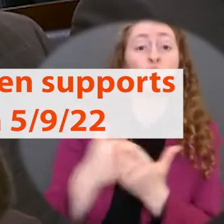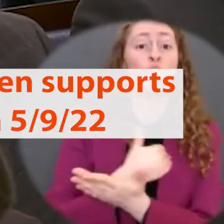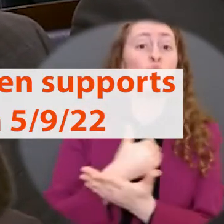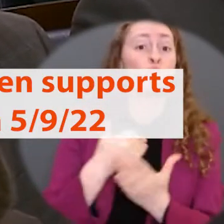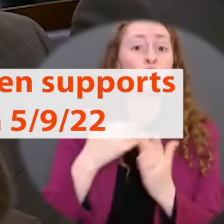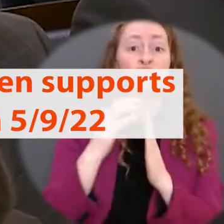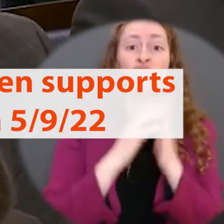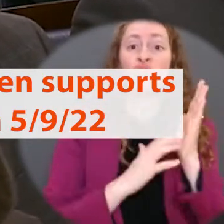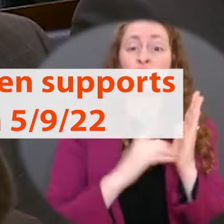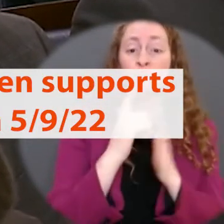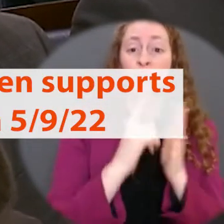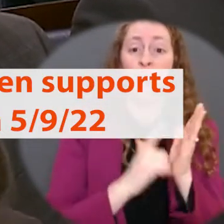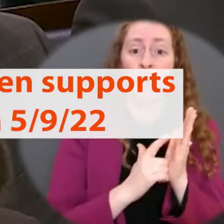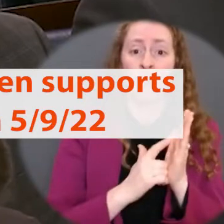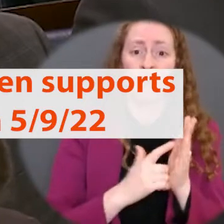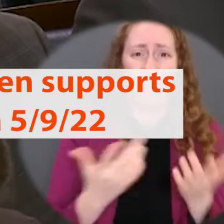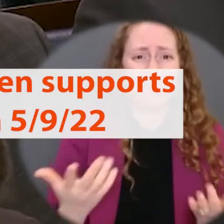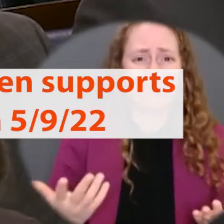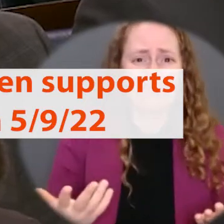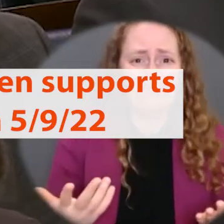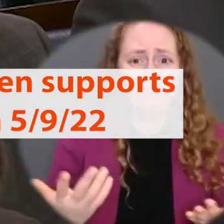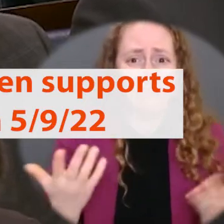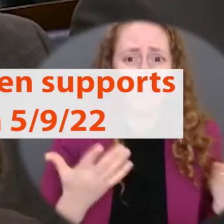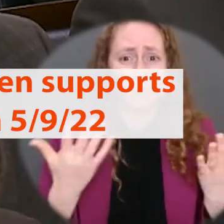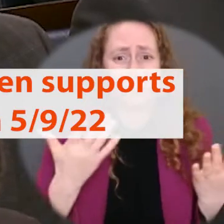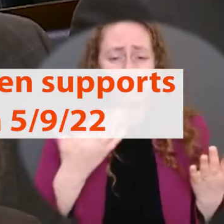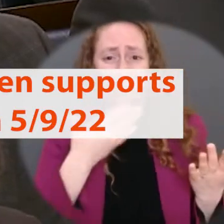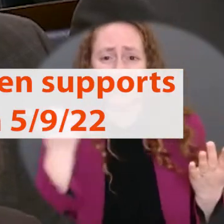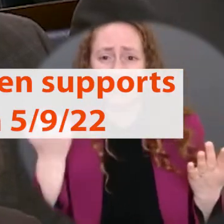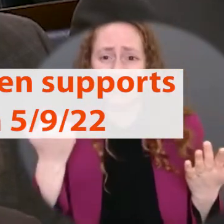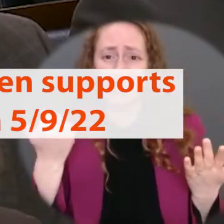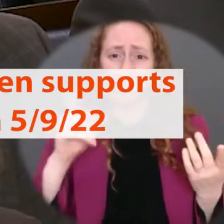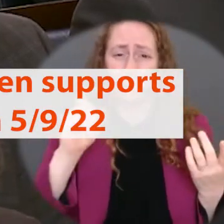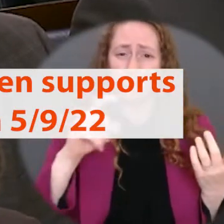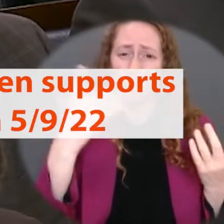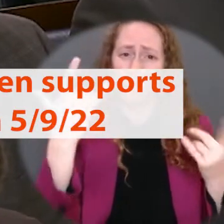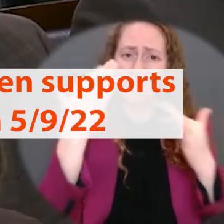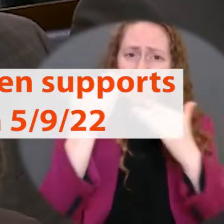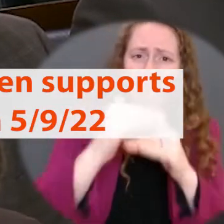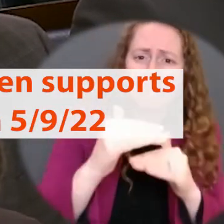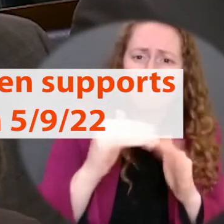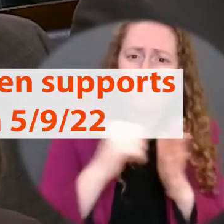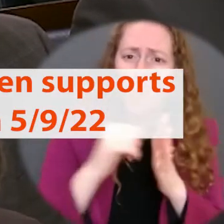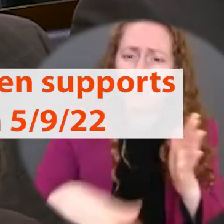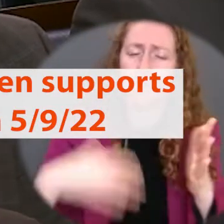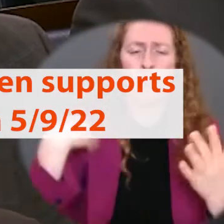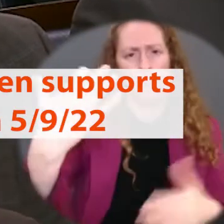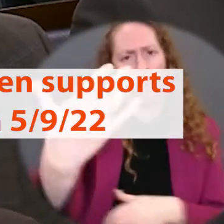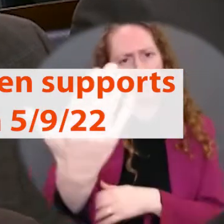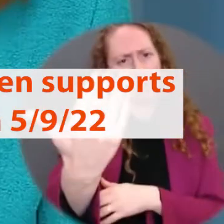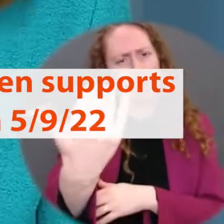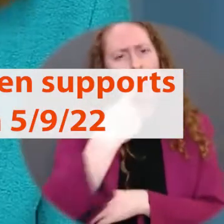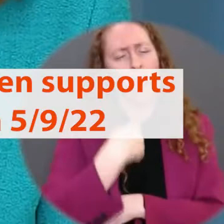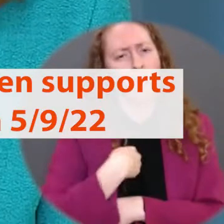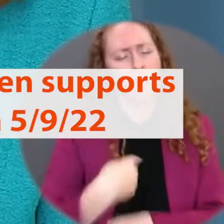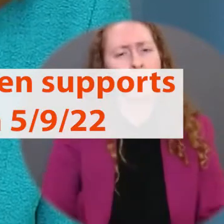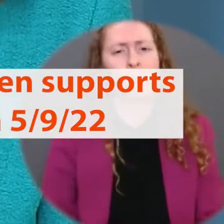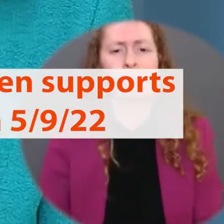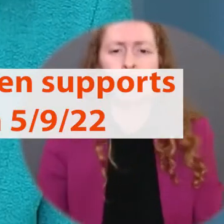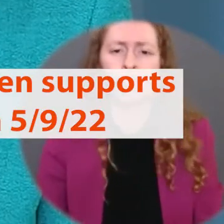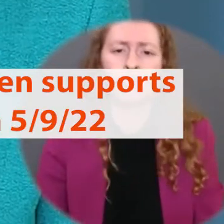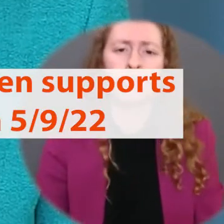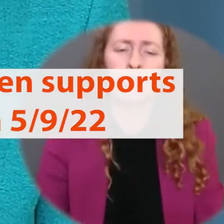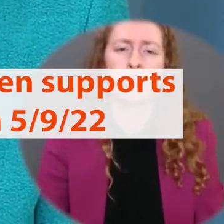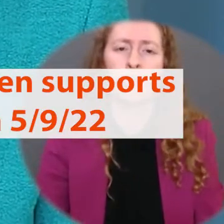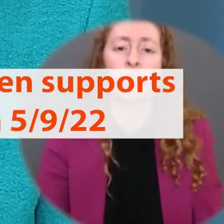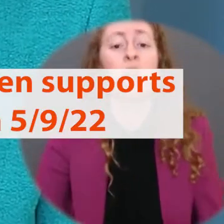the restrictions should be on, or if there should be any restrictions on abortion. And you've been asked this before, but I just want to get a clear answer. The president's view is that women